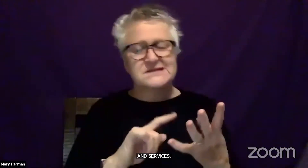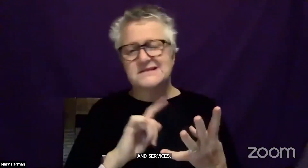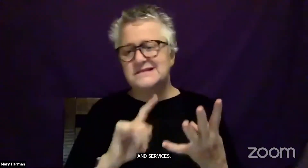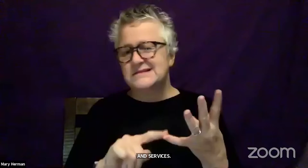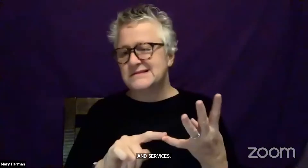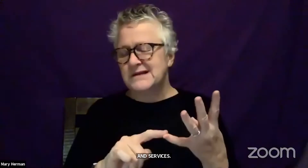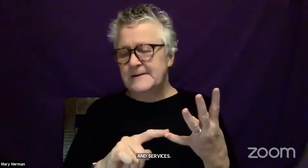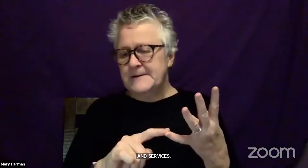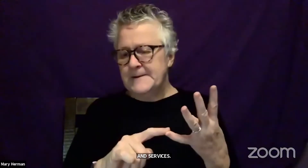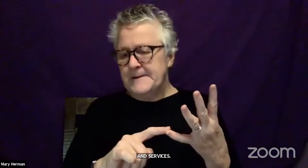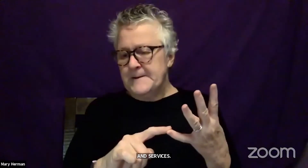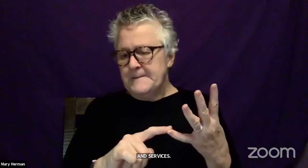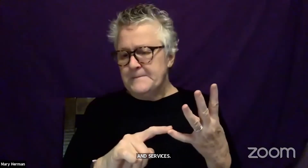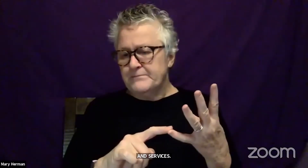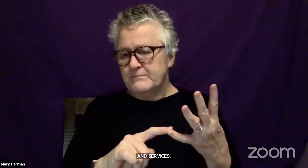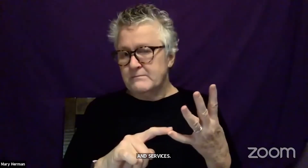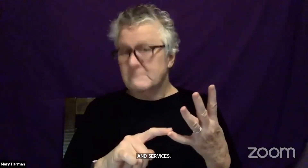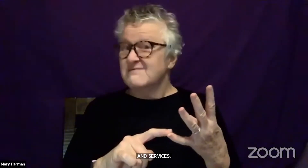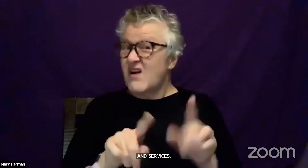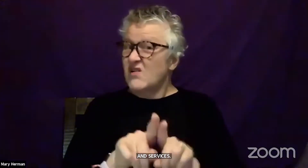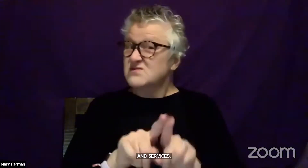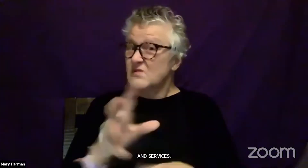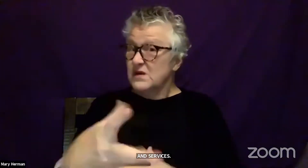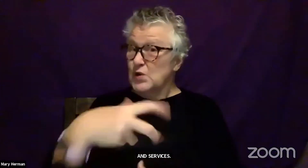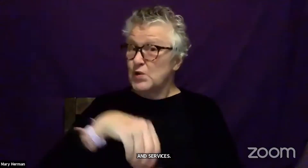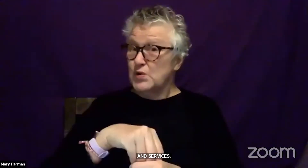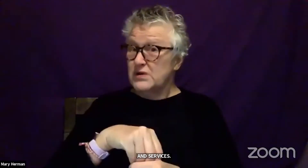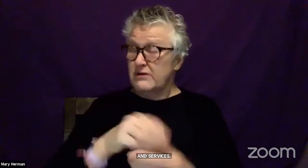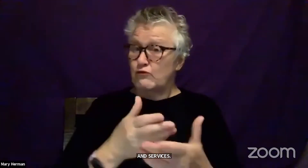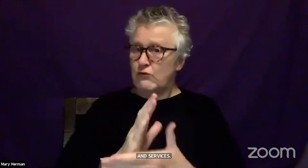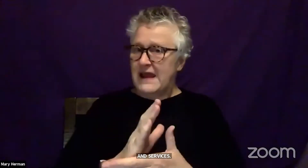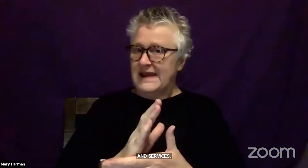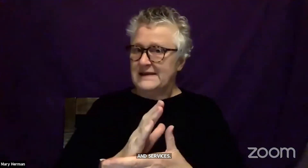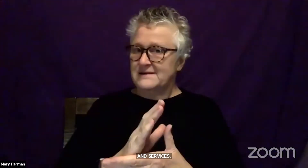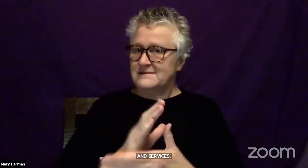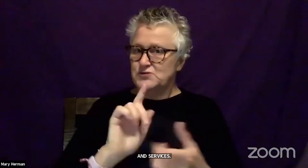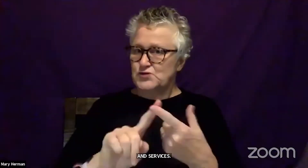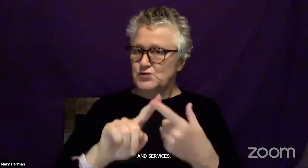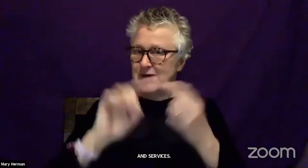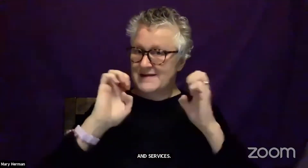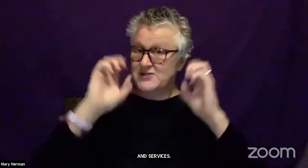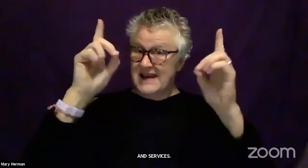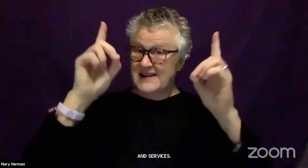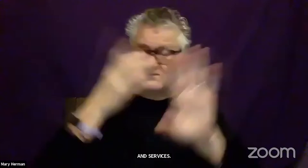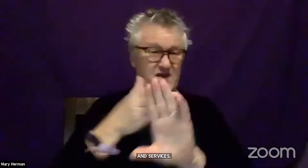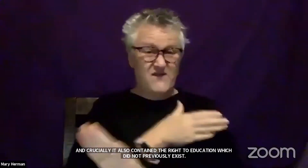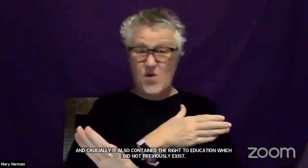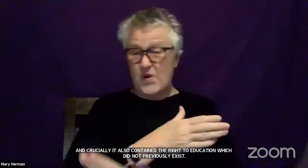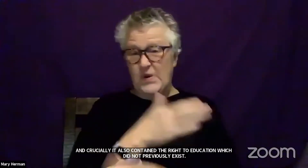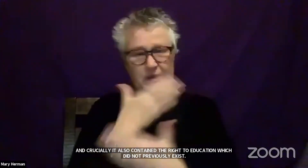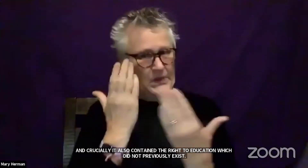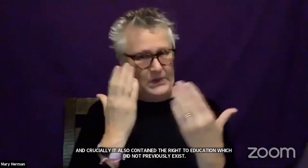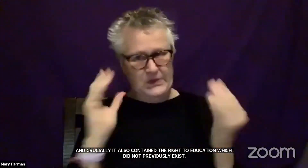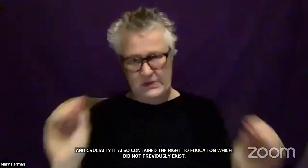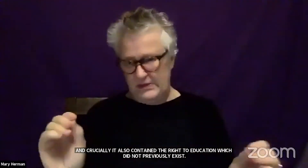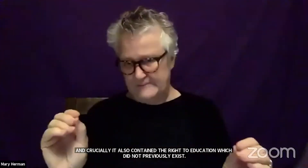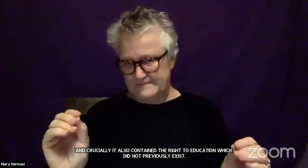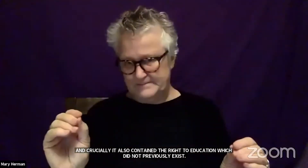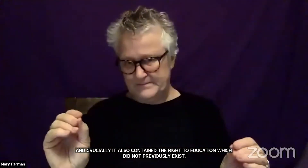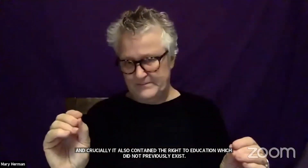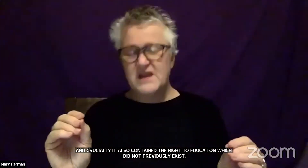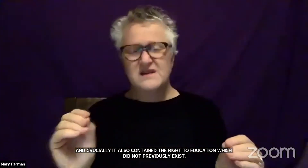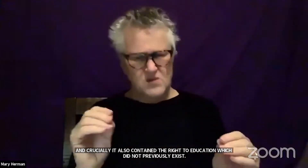right to education, which did not previously exist. And this was part of a lot of work